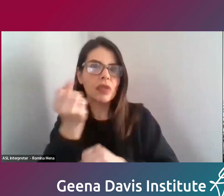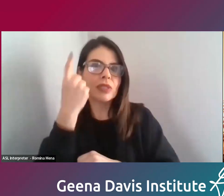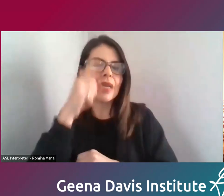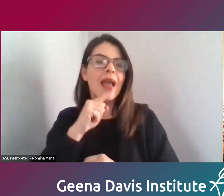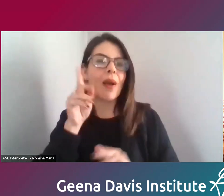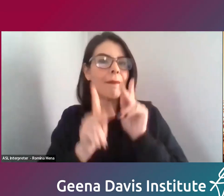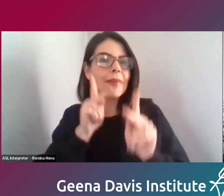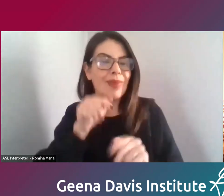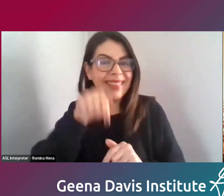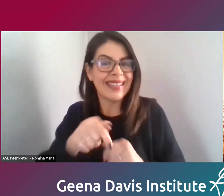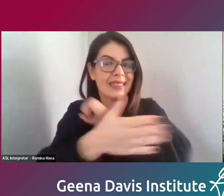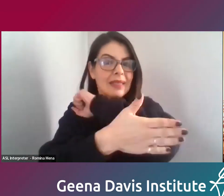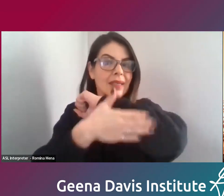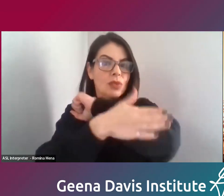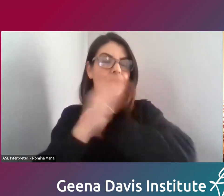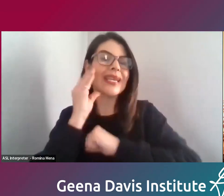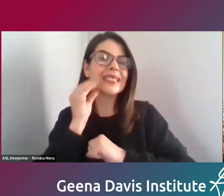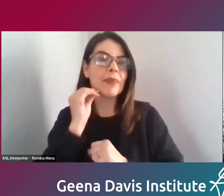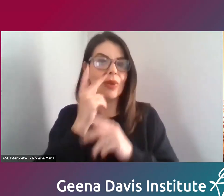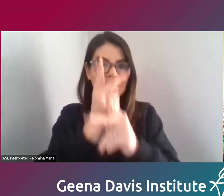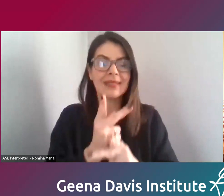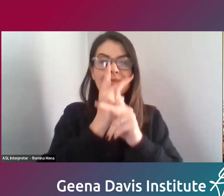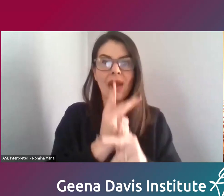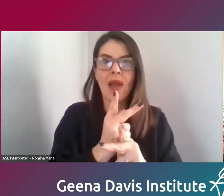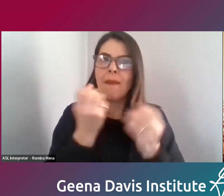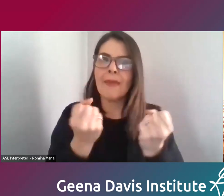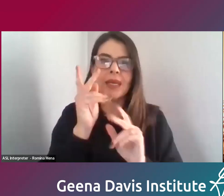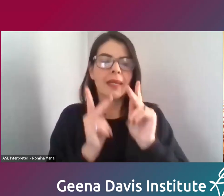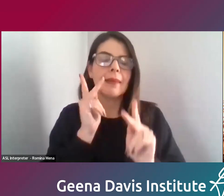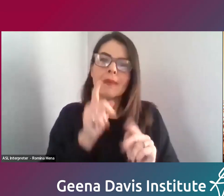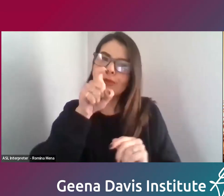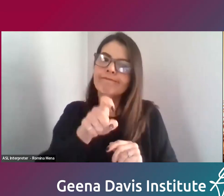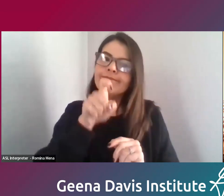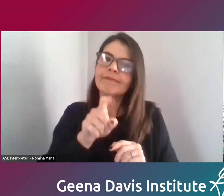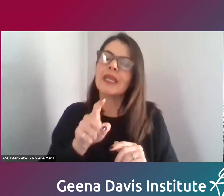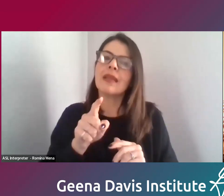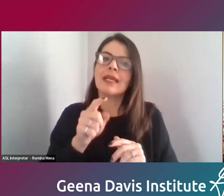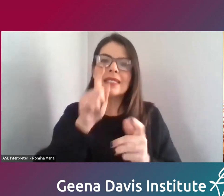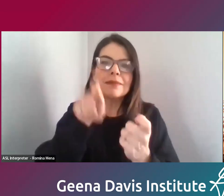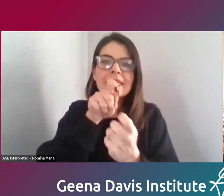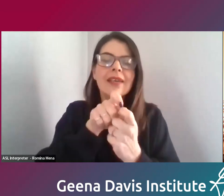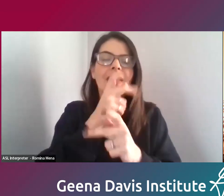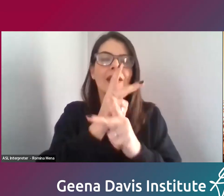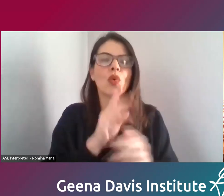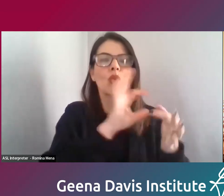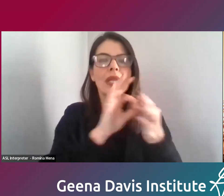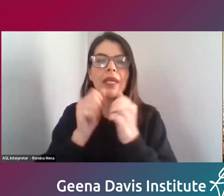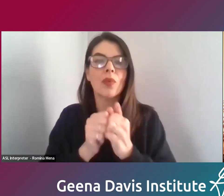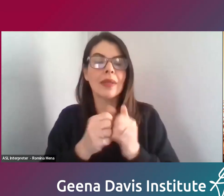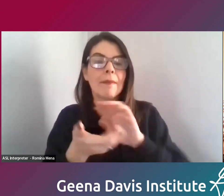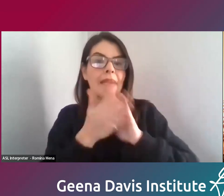experience care, leaving many who provide or depend on certain types of care, especially related to aging and